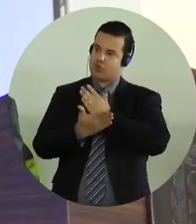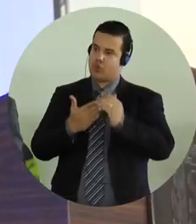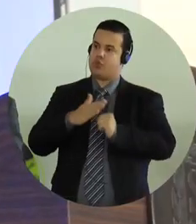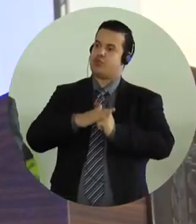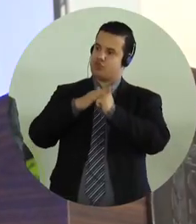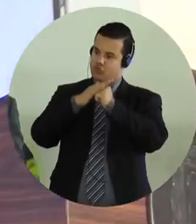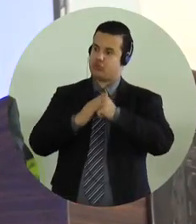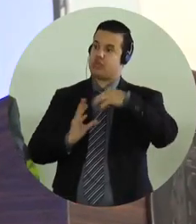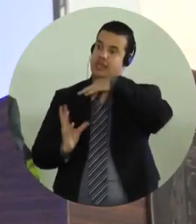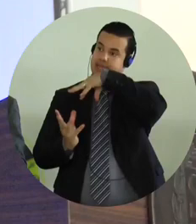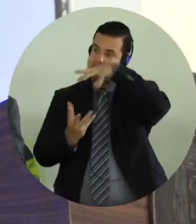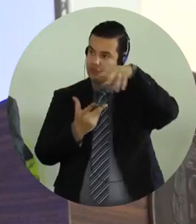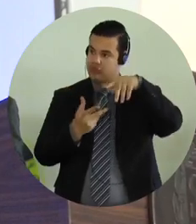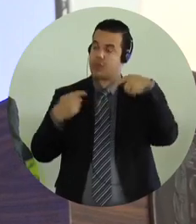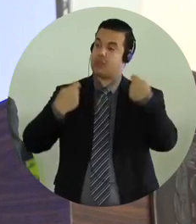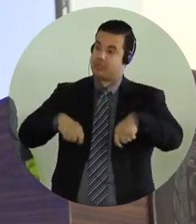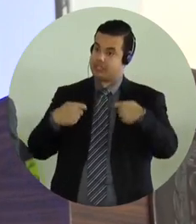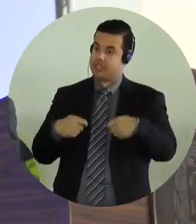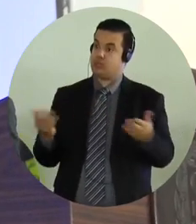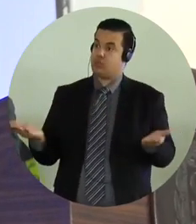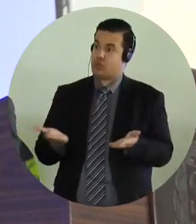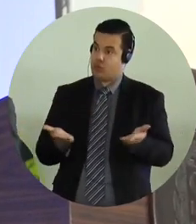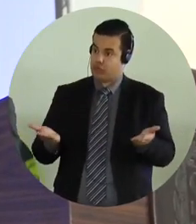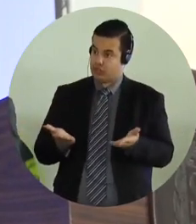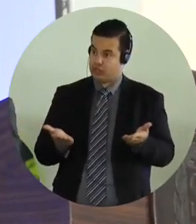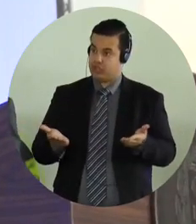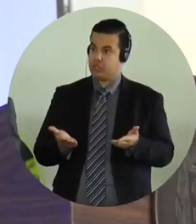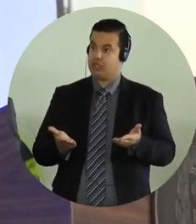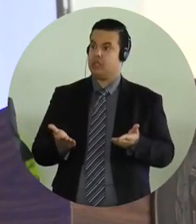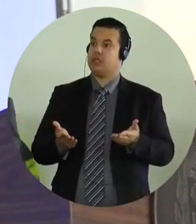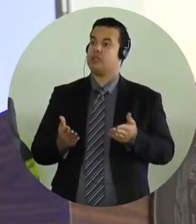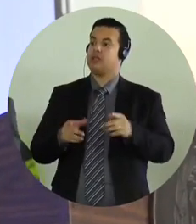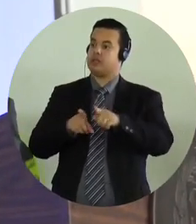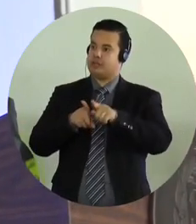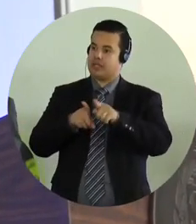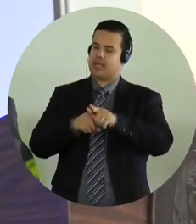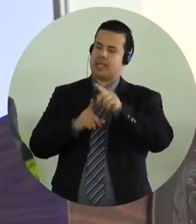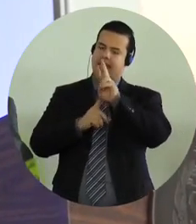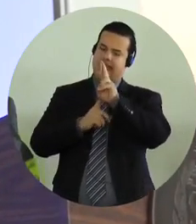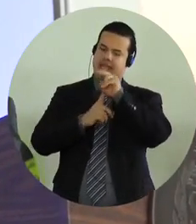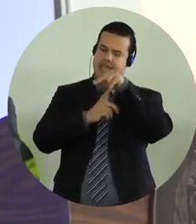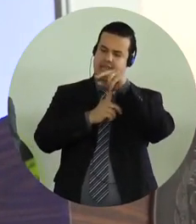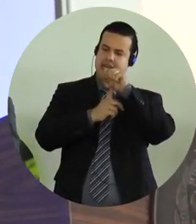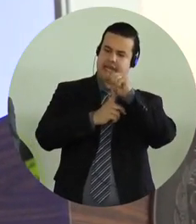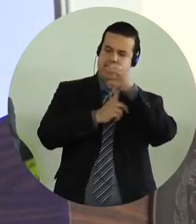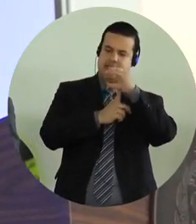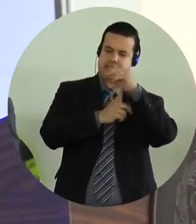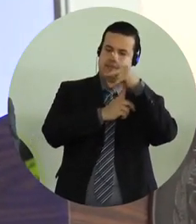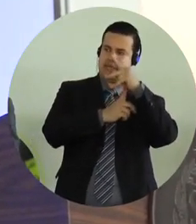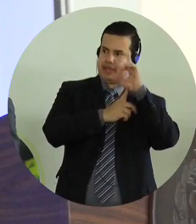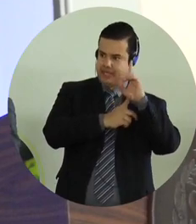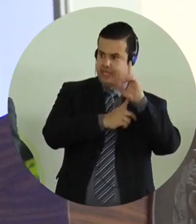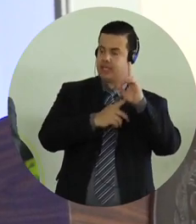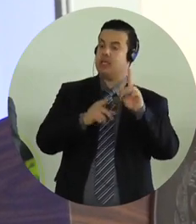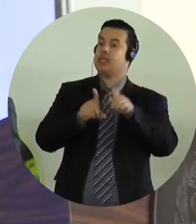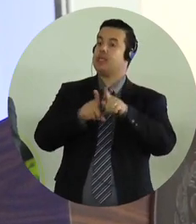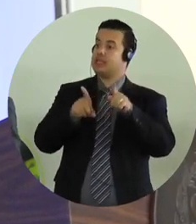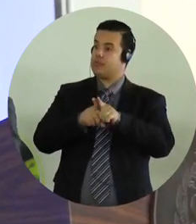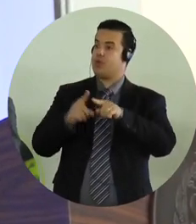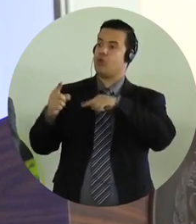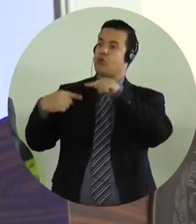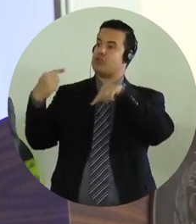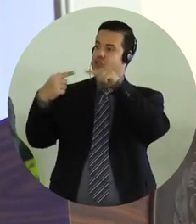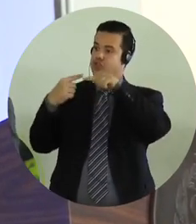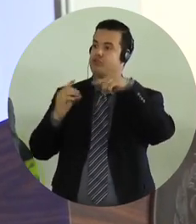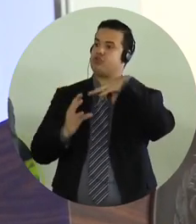place now. The UNCRPD, as was mentioned earlier, and the Sustainable Development Goals, which for the first time gives